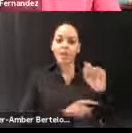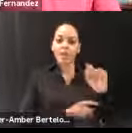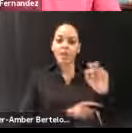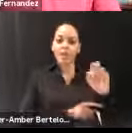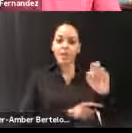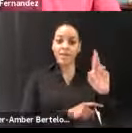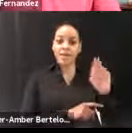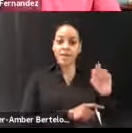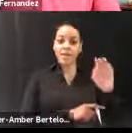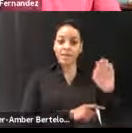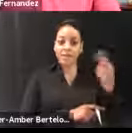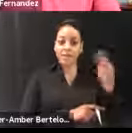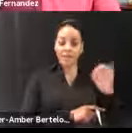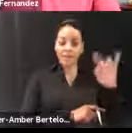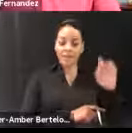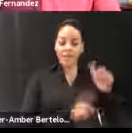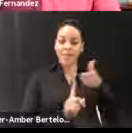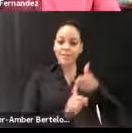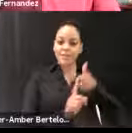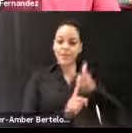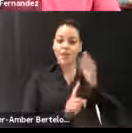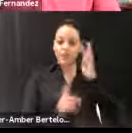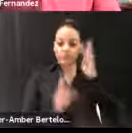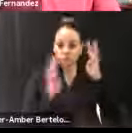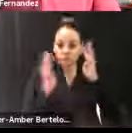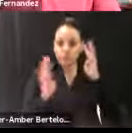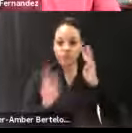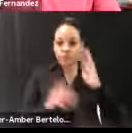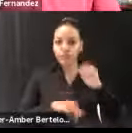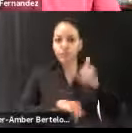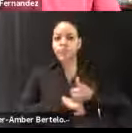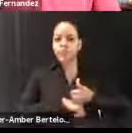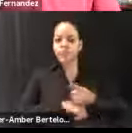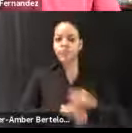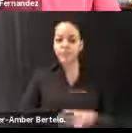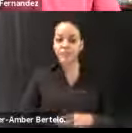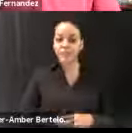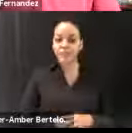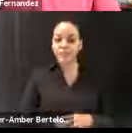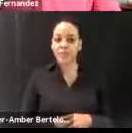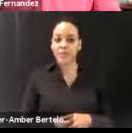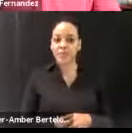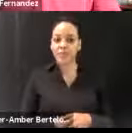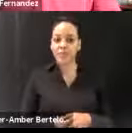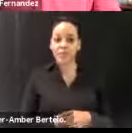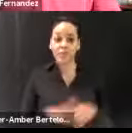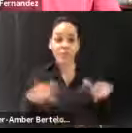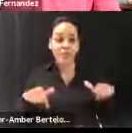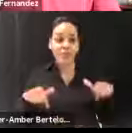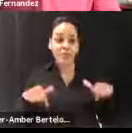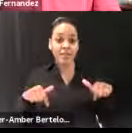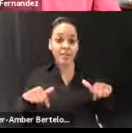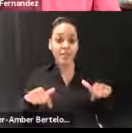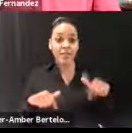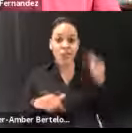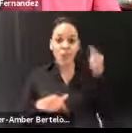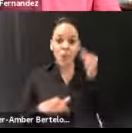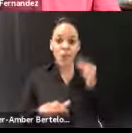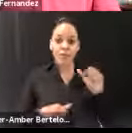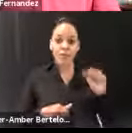created based on Gwendolyn Brooks's golden shovel poem. And this is a golden